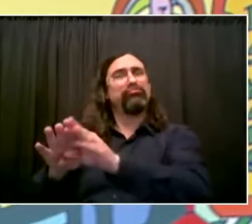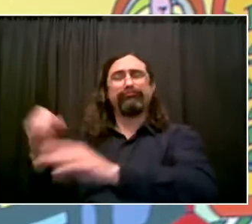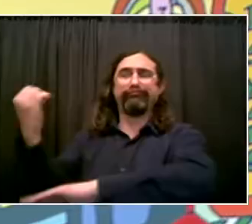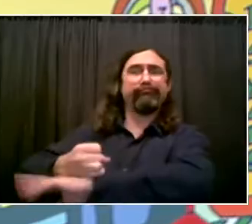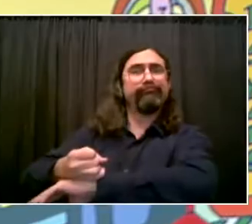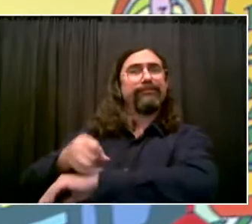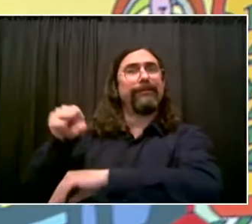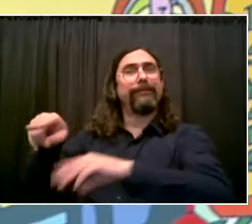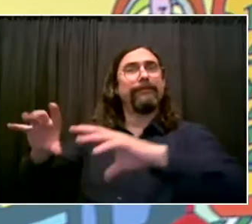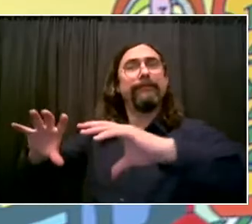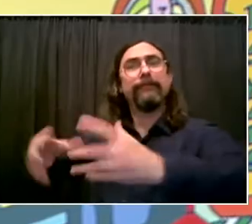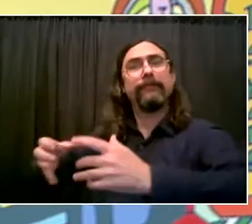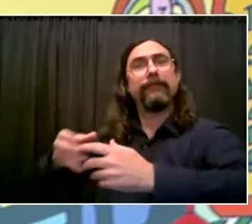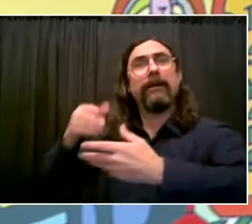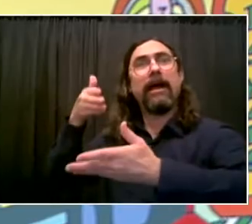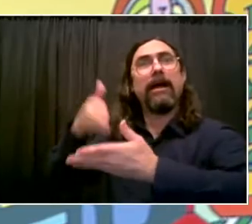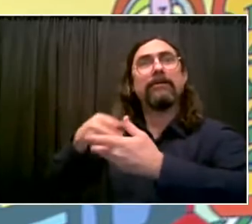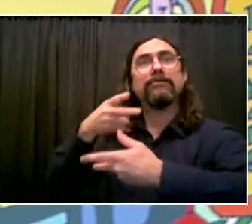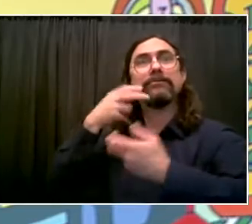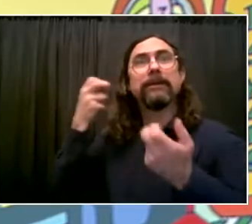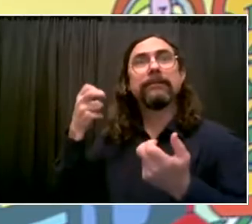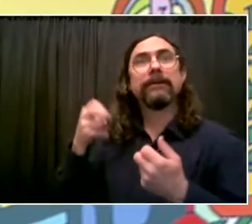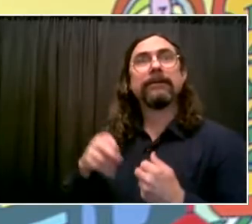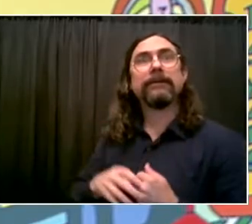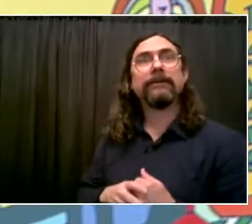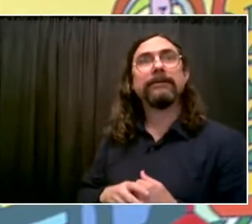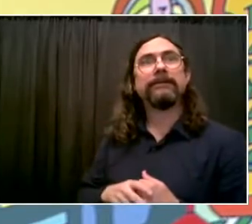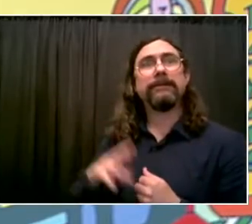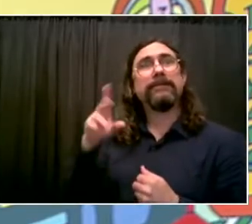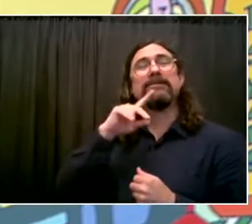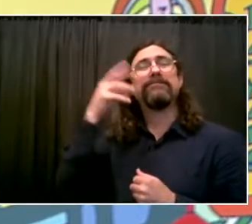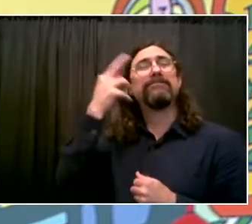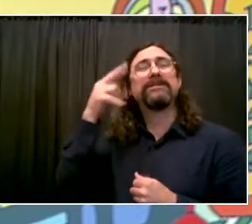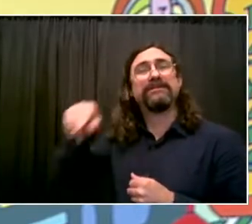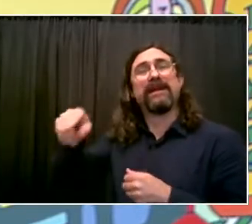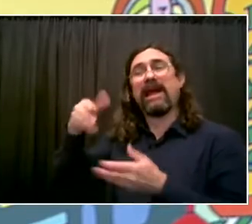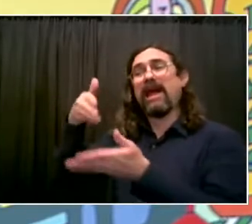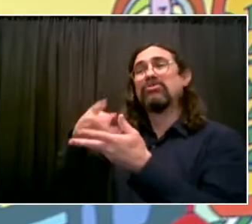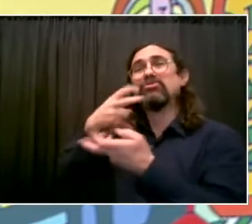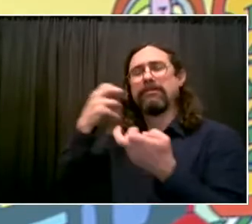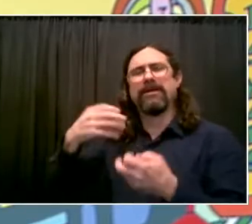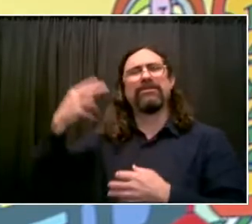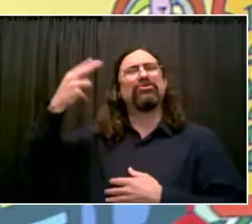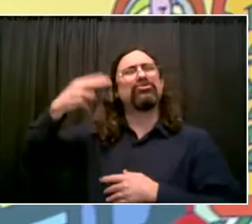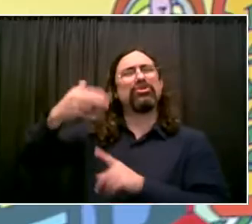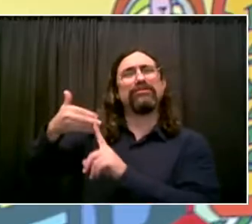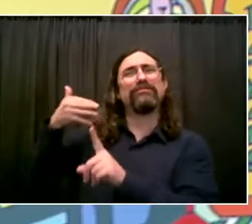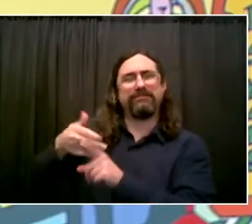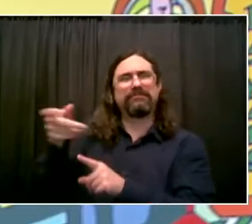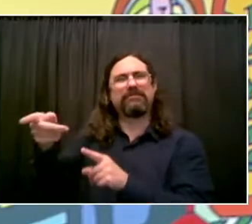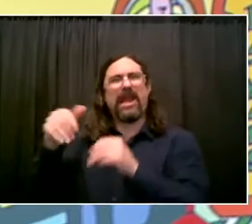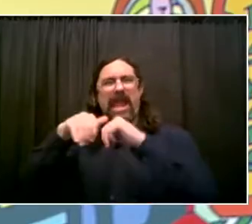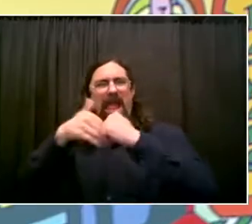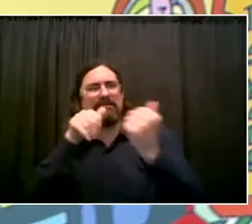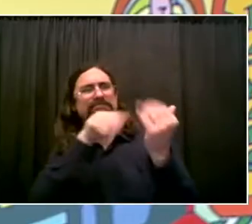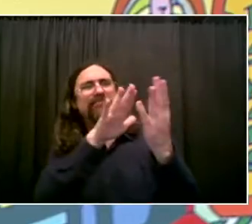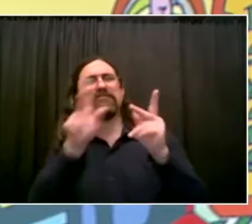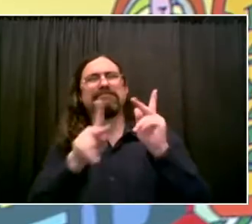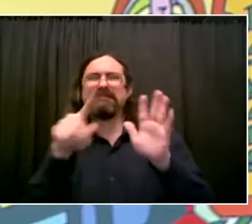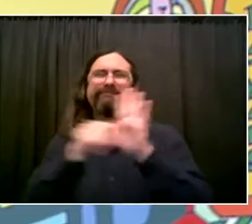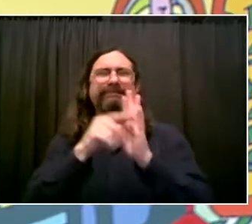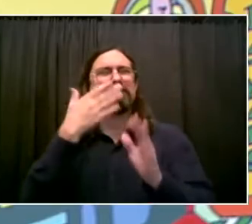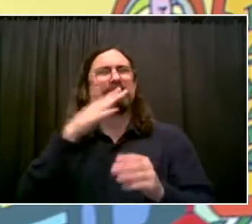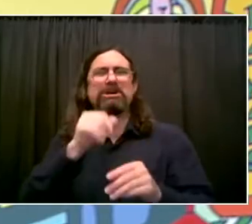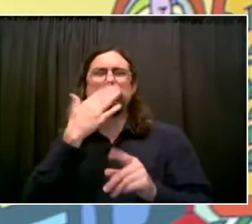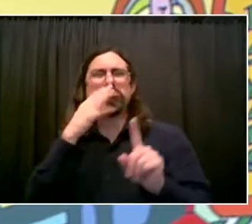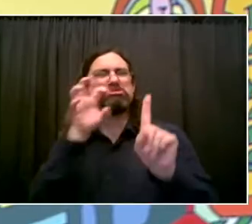anti-crime units with appropriate reforms made to protect the public and the cops alike? Robert, I really want to thank you for the question because you